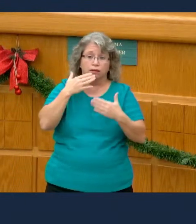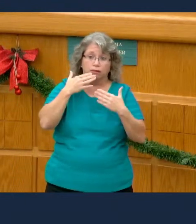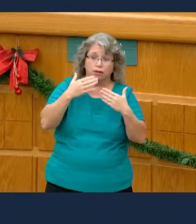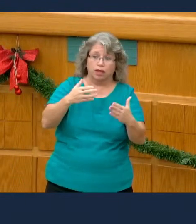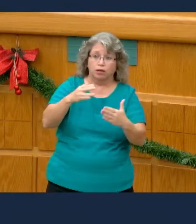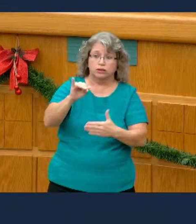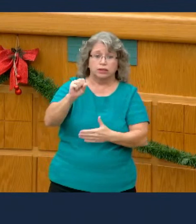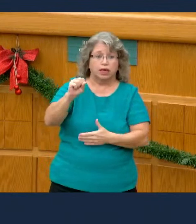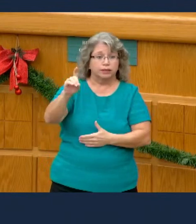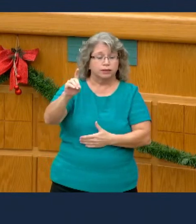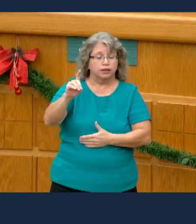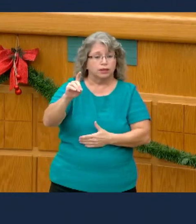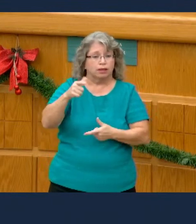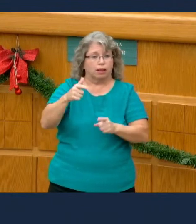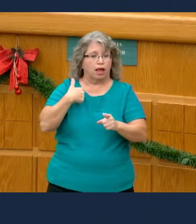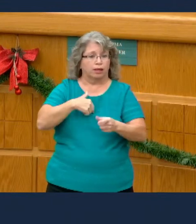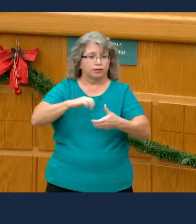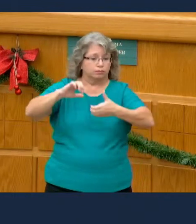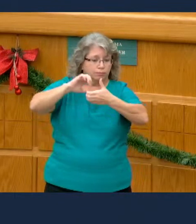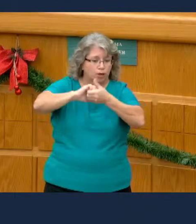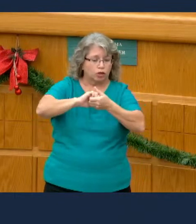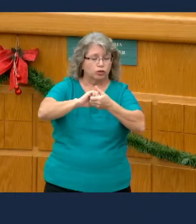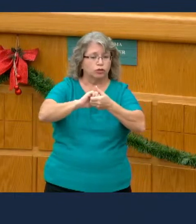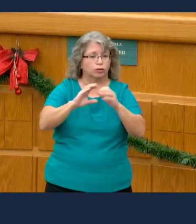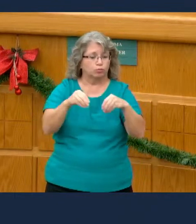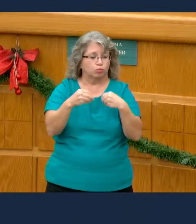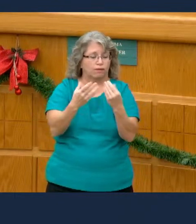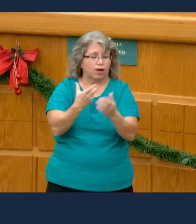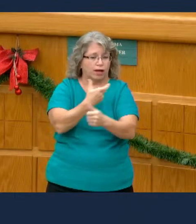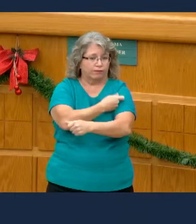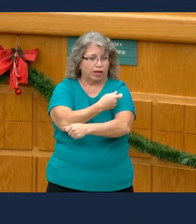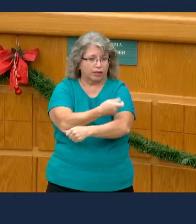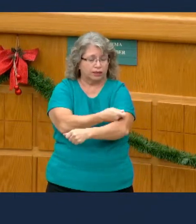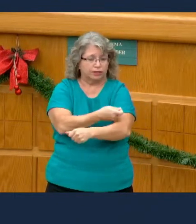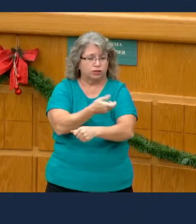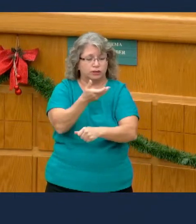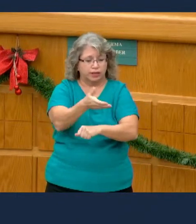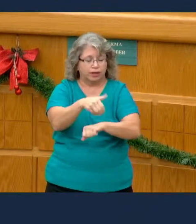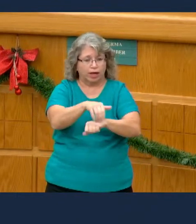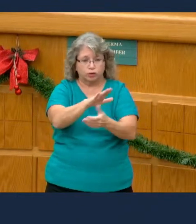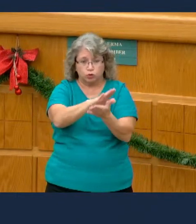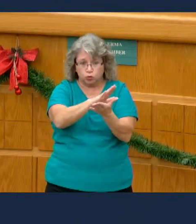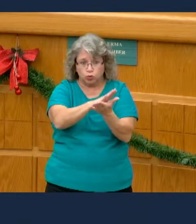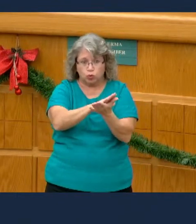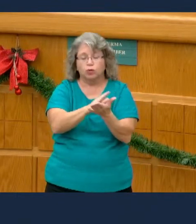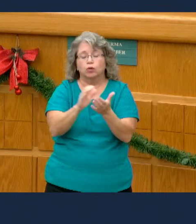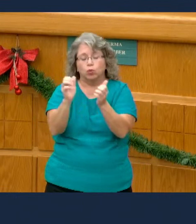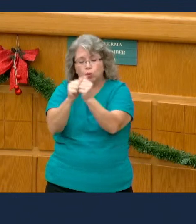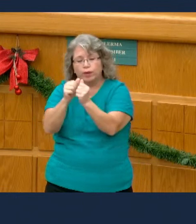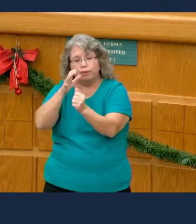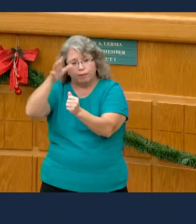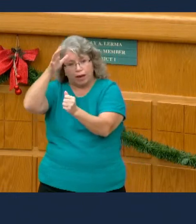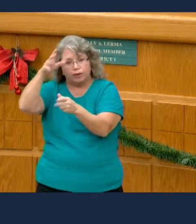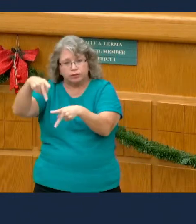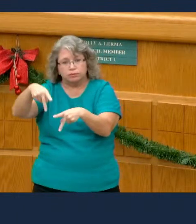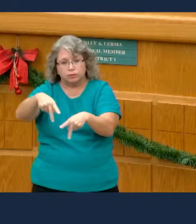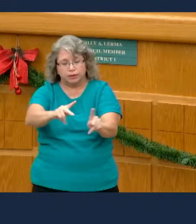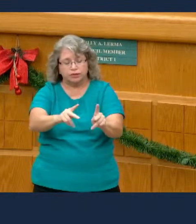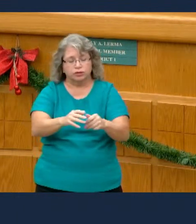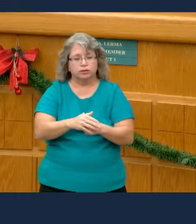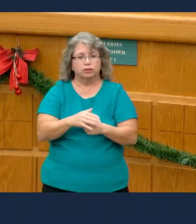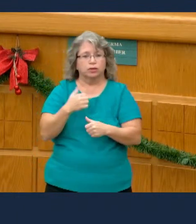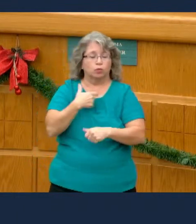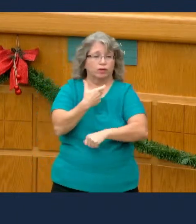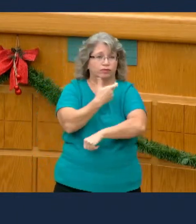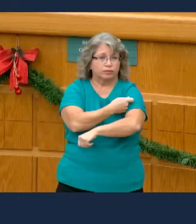help bring these vaccinations to the children in the schools pending parental consent. We've done over 504